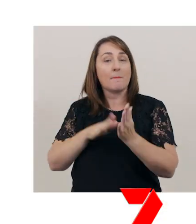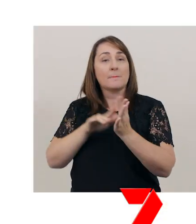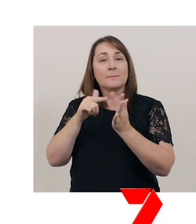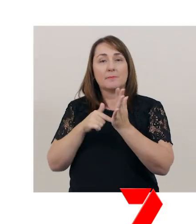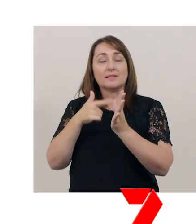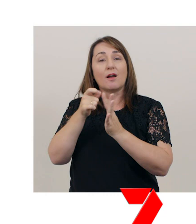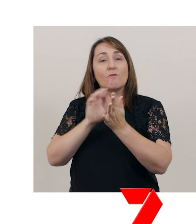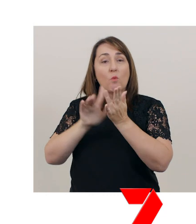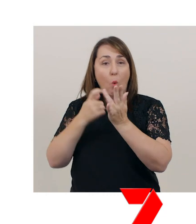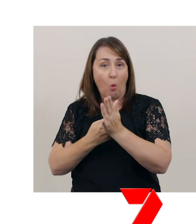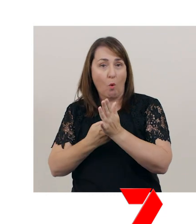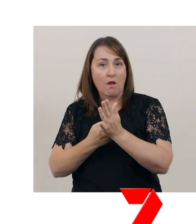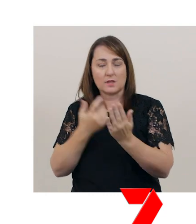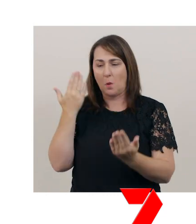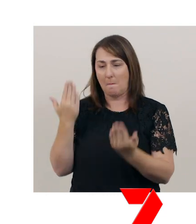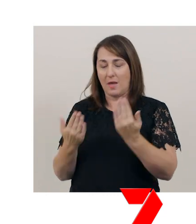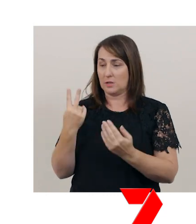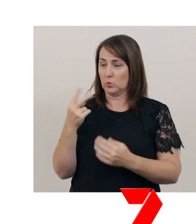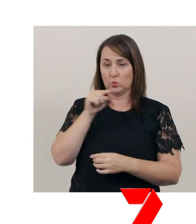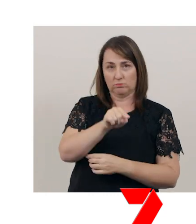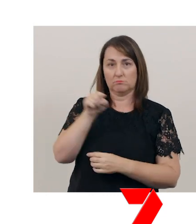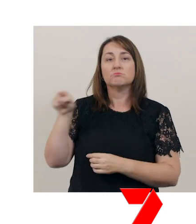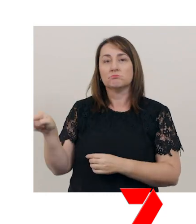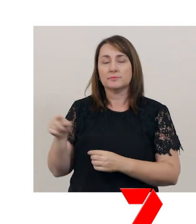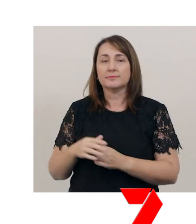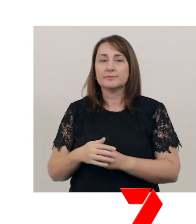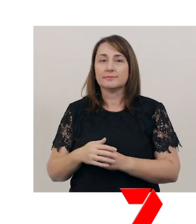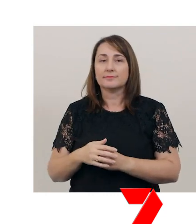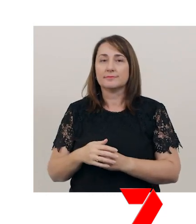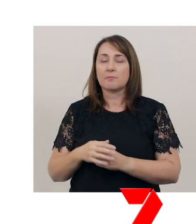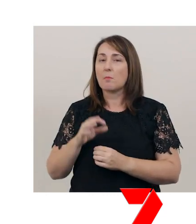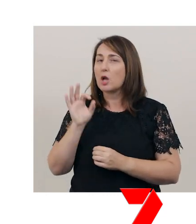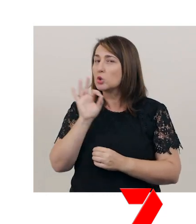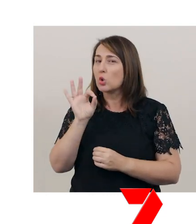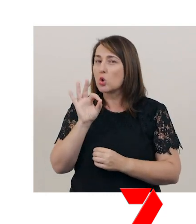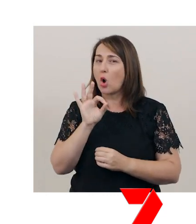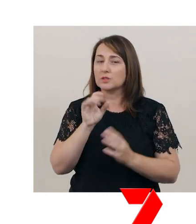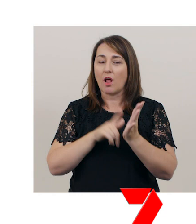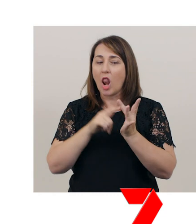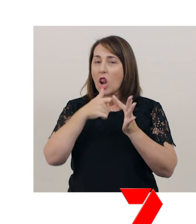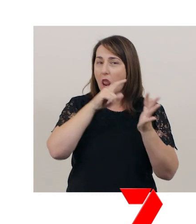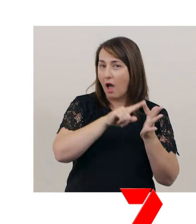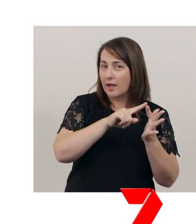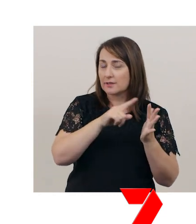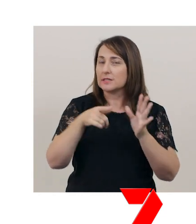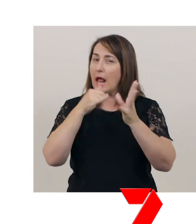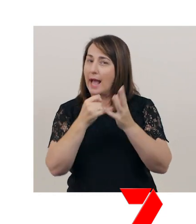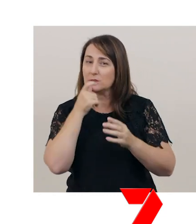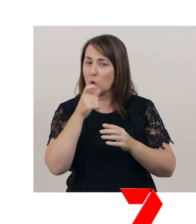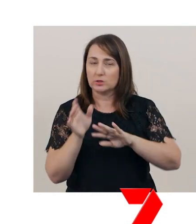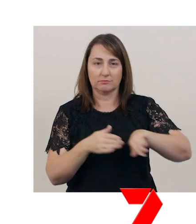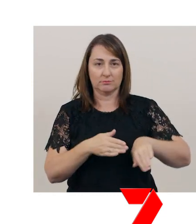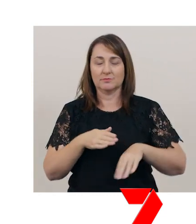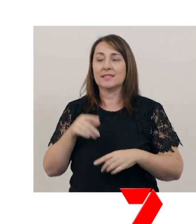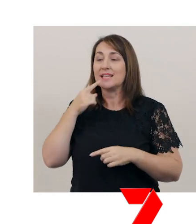another figurative language device that compares two different things. Instead of using words like or as, metaphors say one